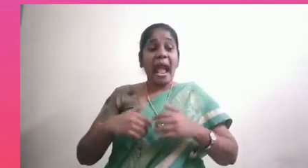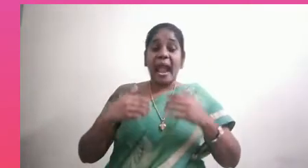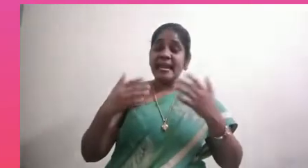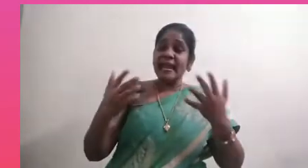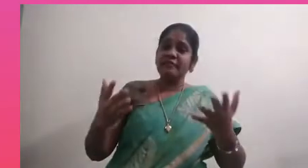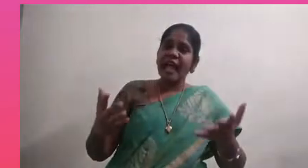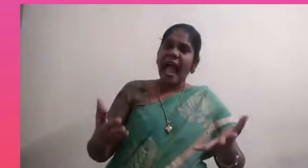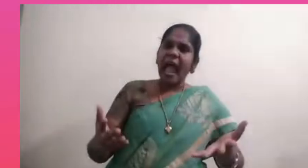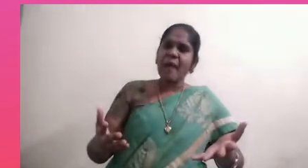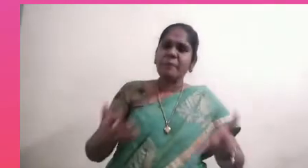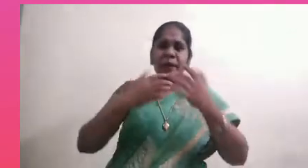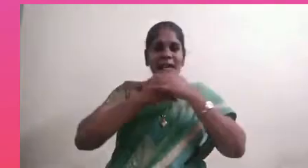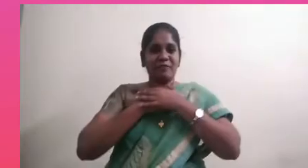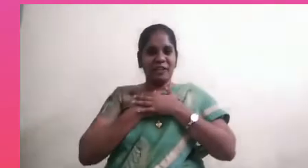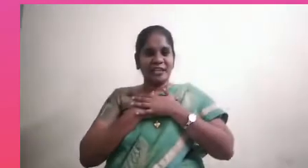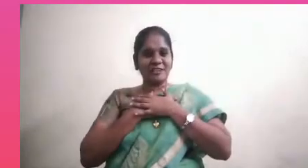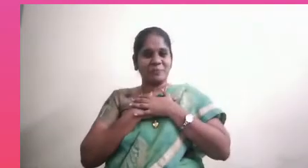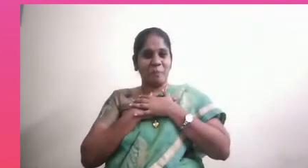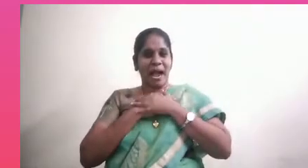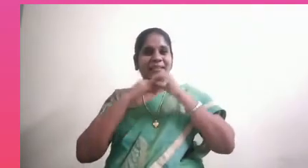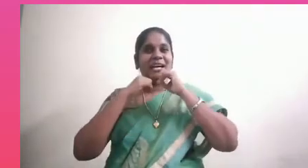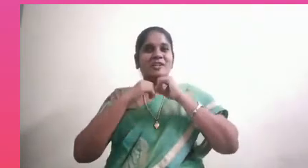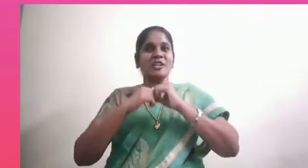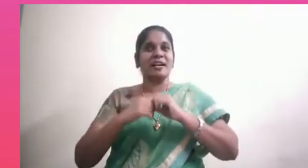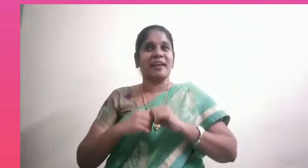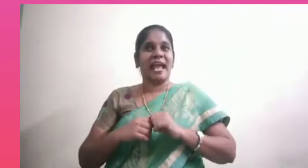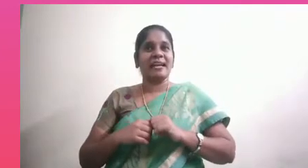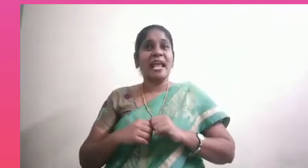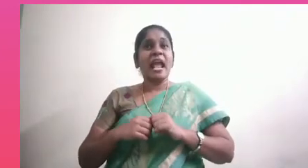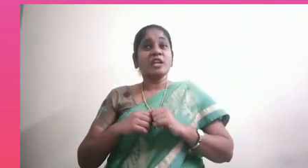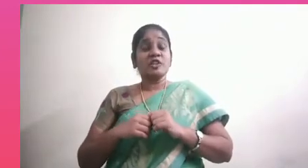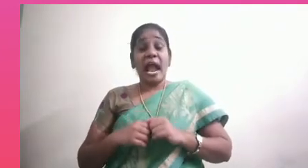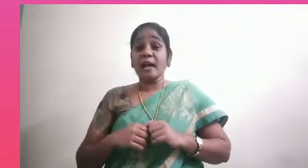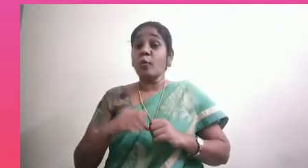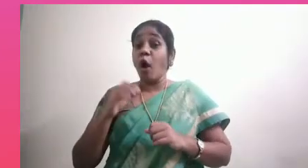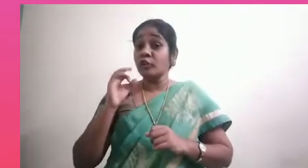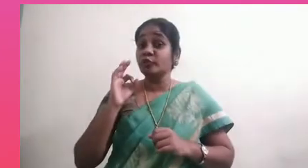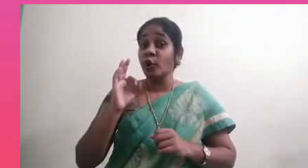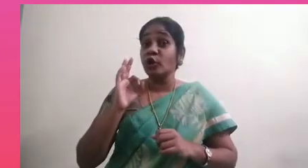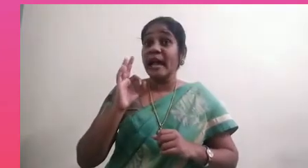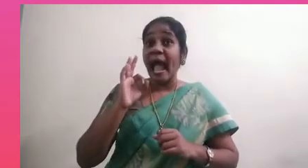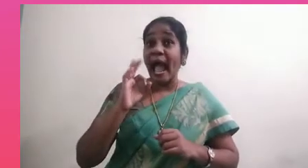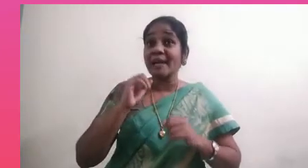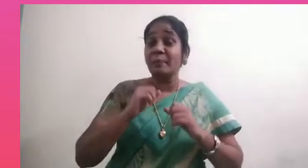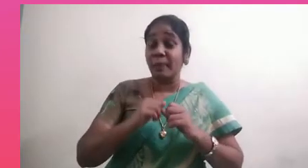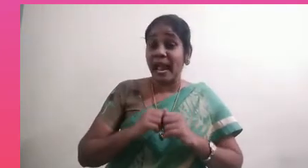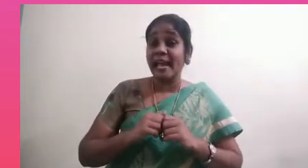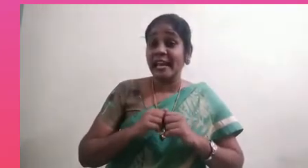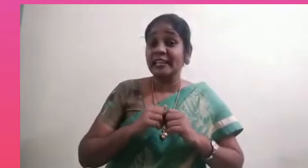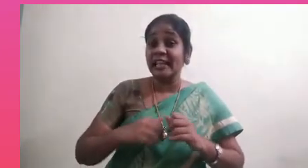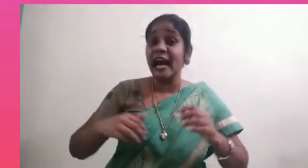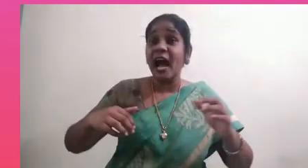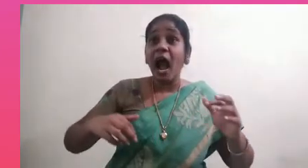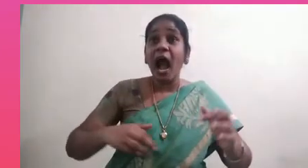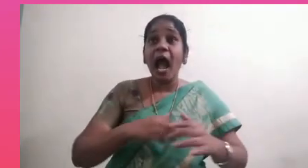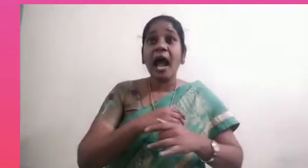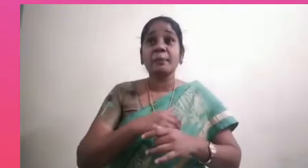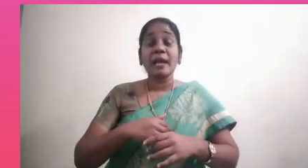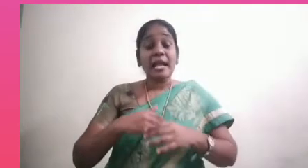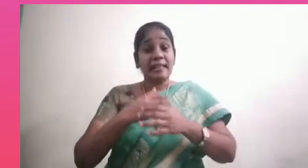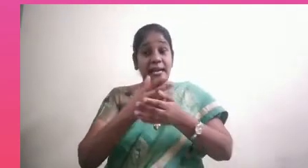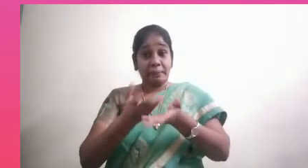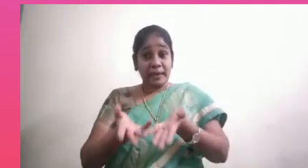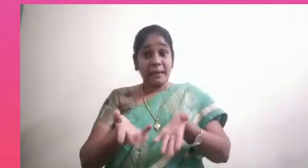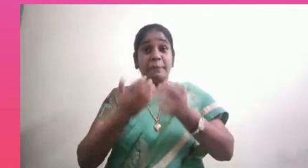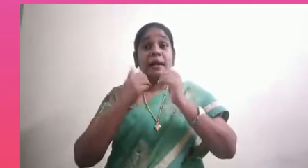harp and lived happily with his mother, children. Jack was good at playing the